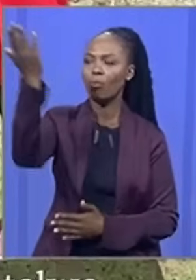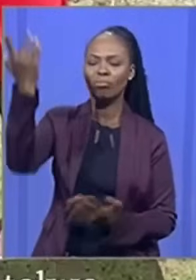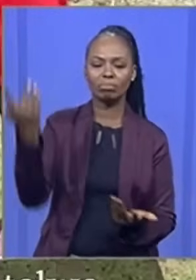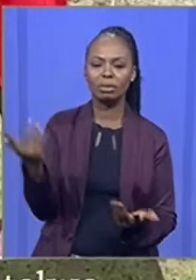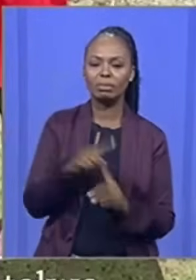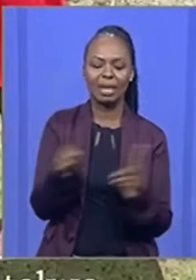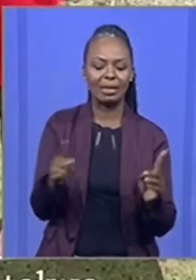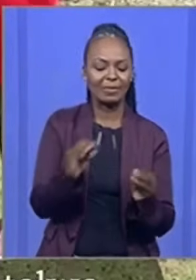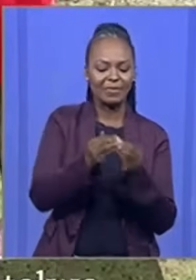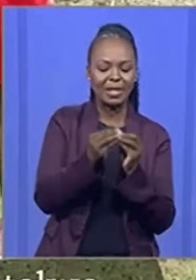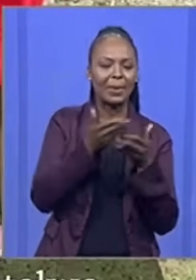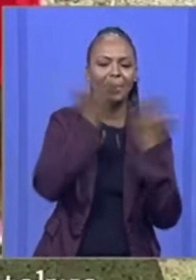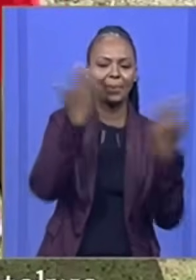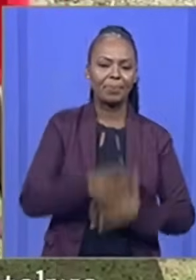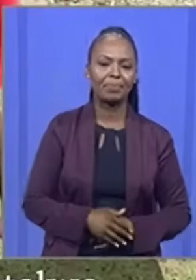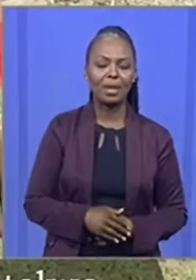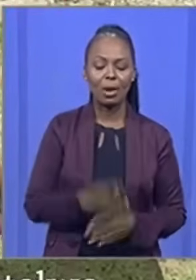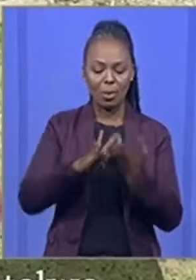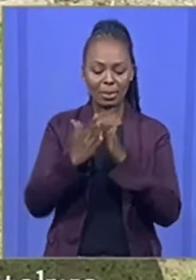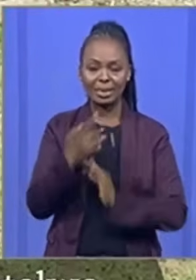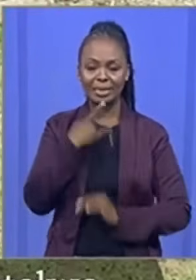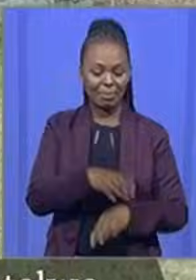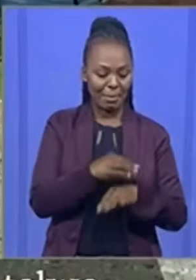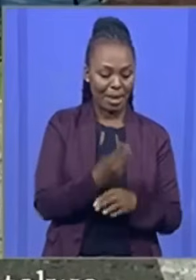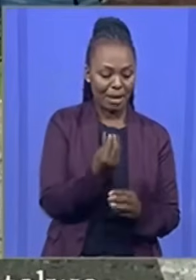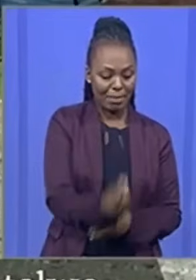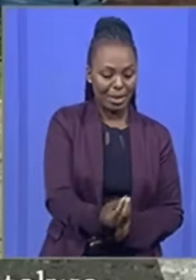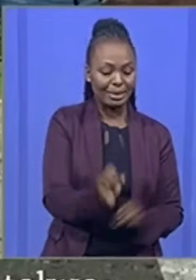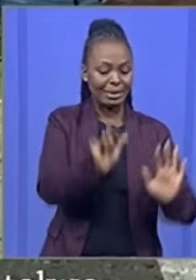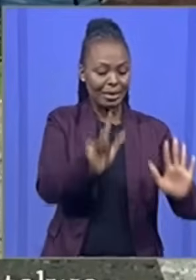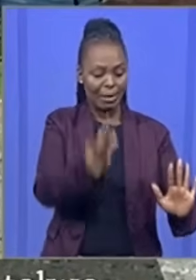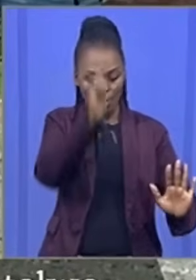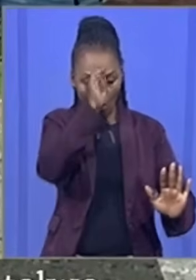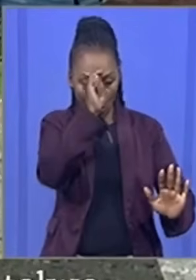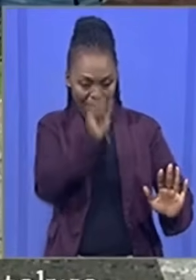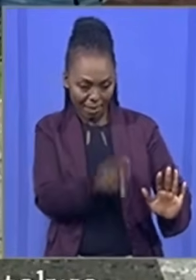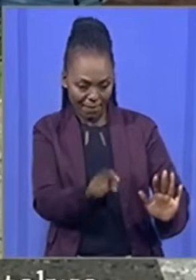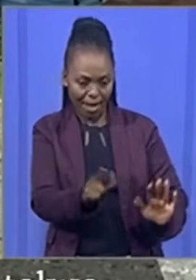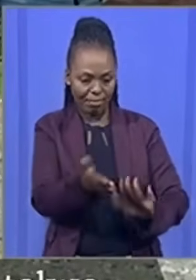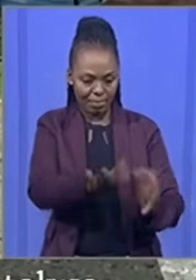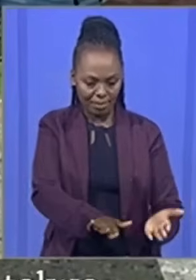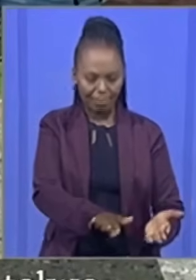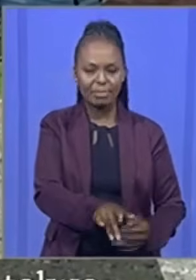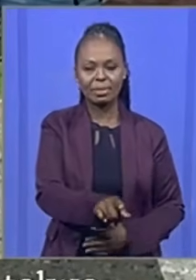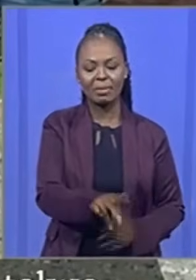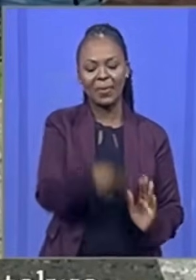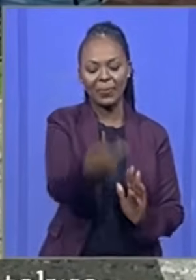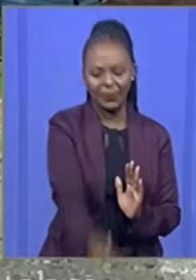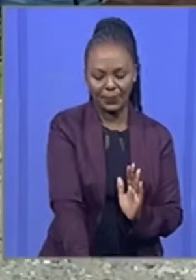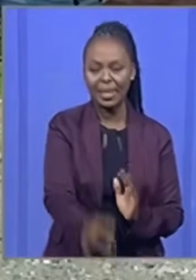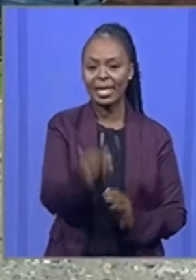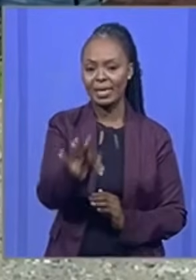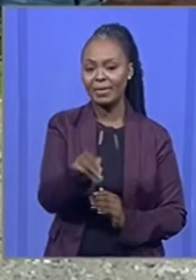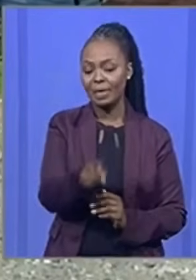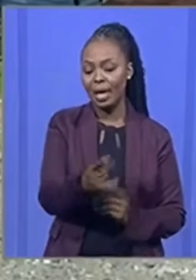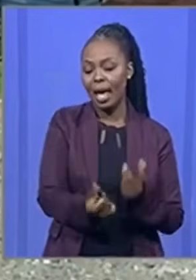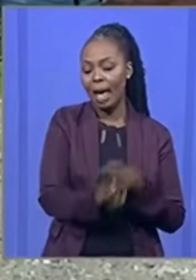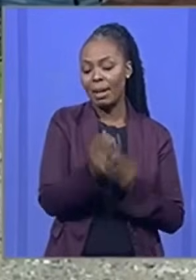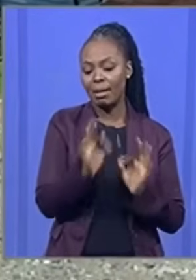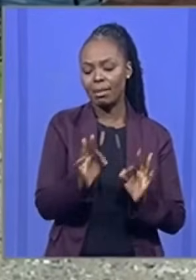Baahi ba re lefu la moshanyana enwa ya dilemo di supileng le ka be le ile la qojwa ho ja mokoti ona o ile wa katelwa ka nako.